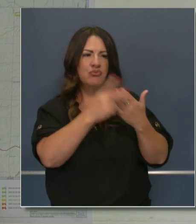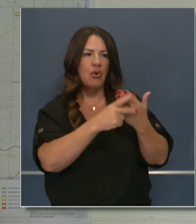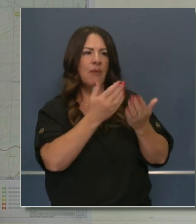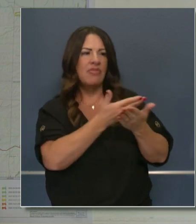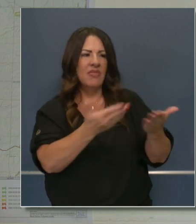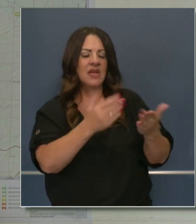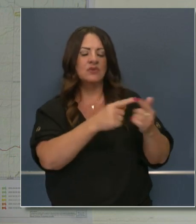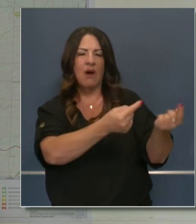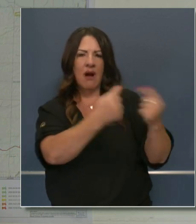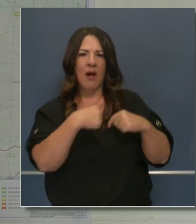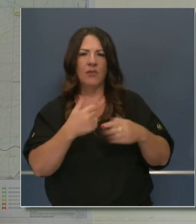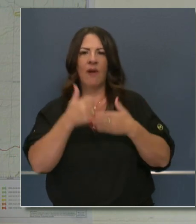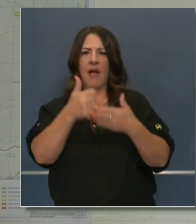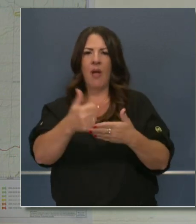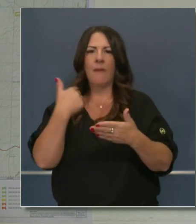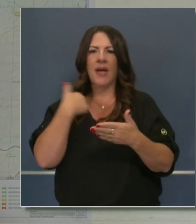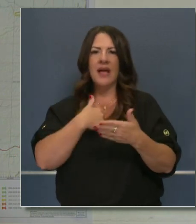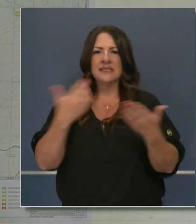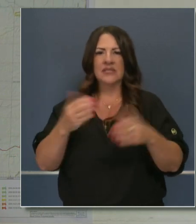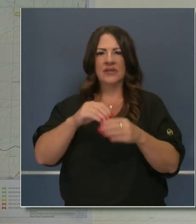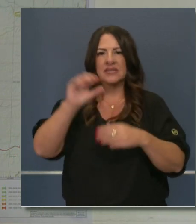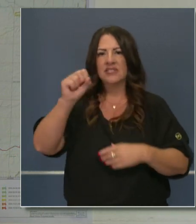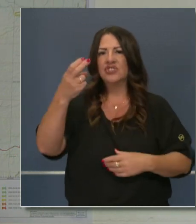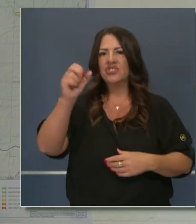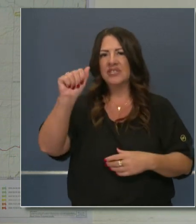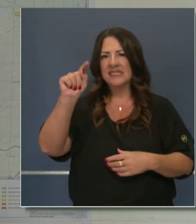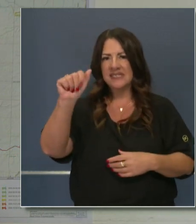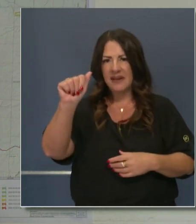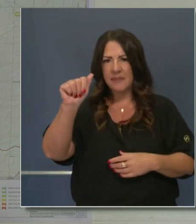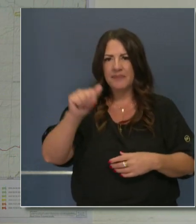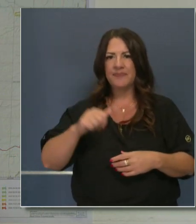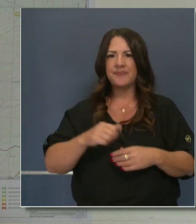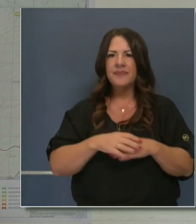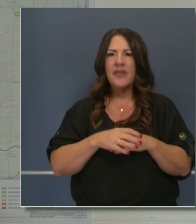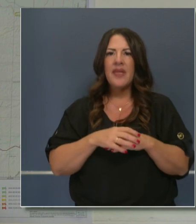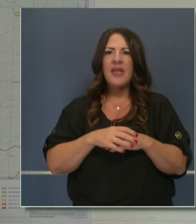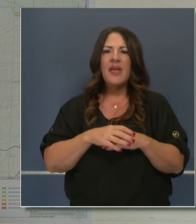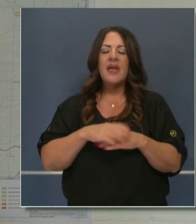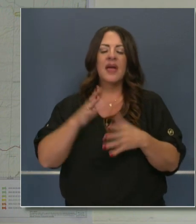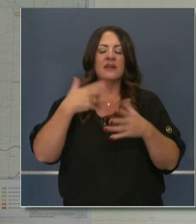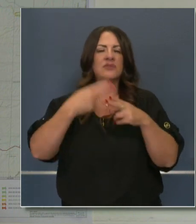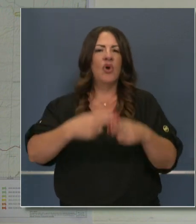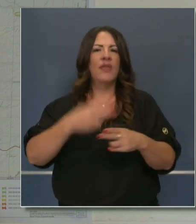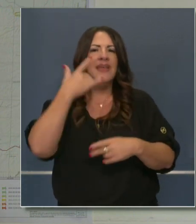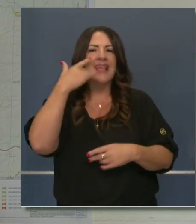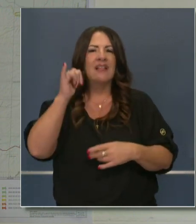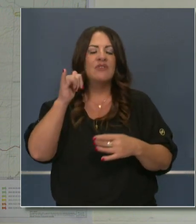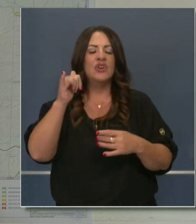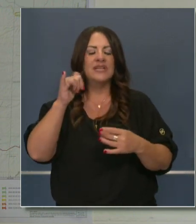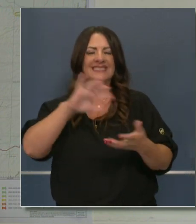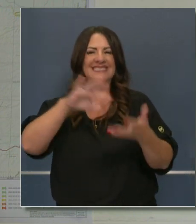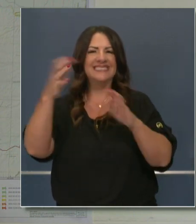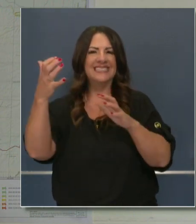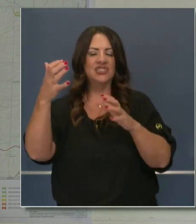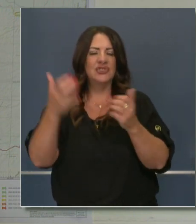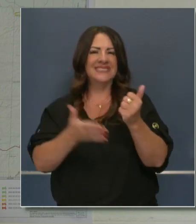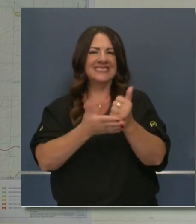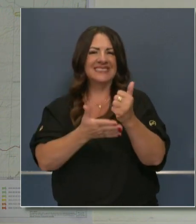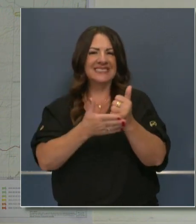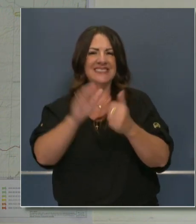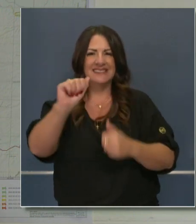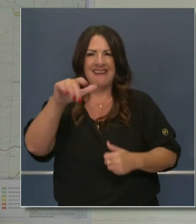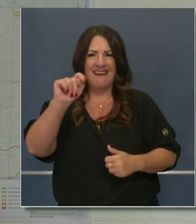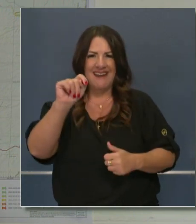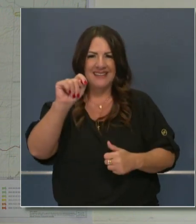the operations here in Shasta. But it also opened up a program called the California Disaster Assistance Act, which helps the